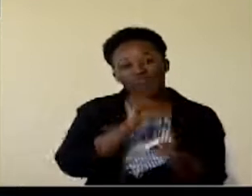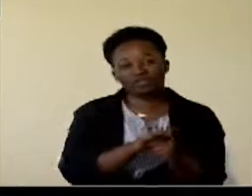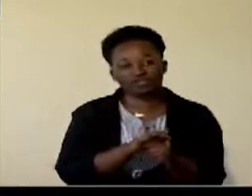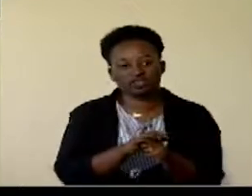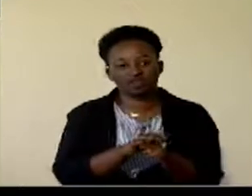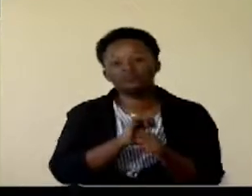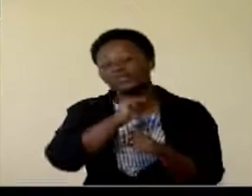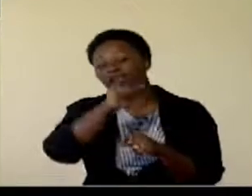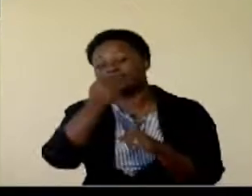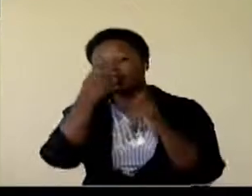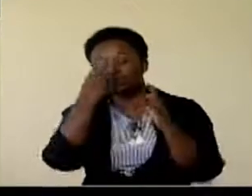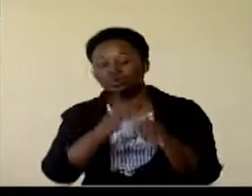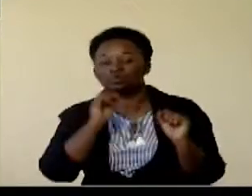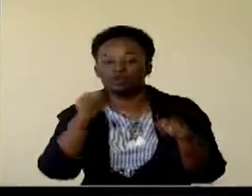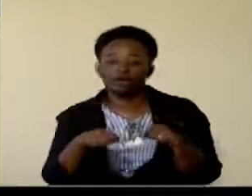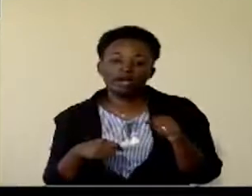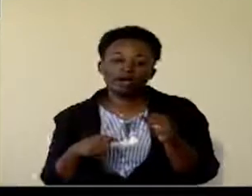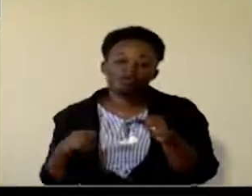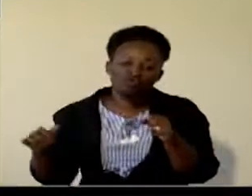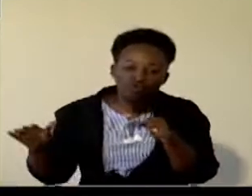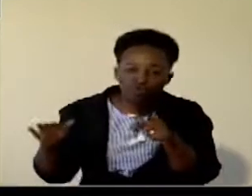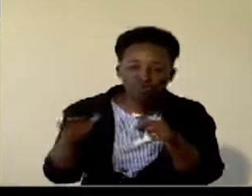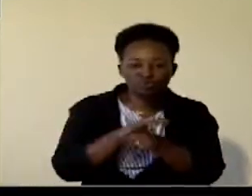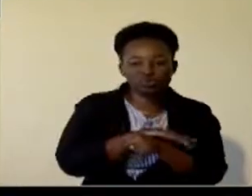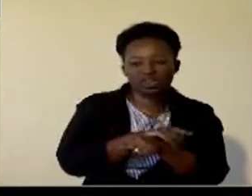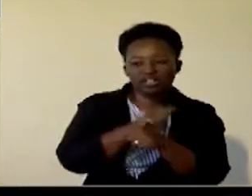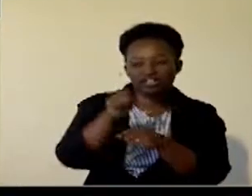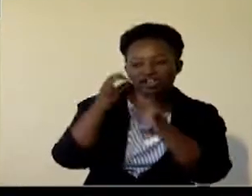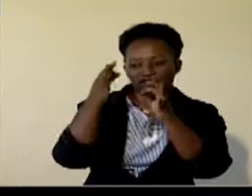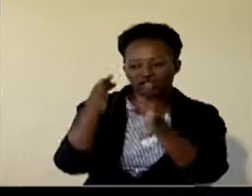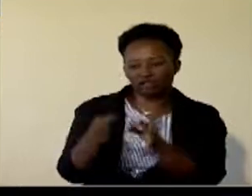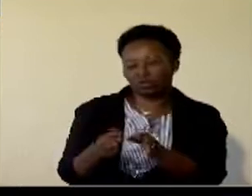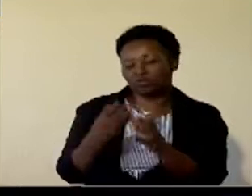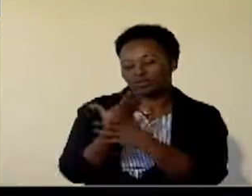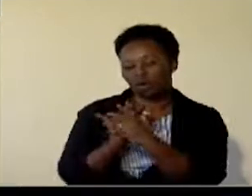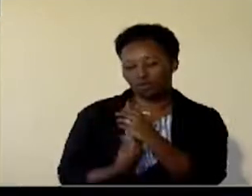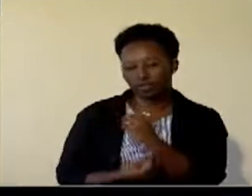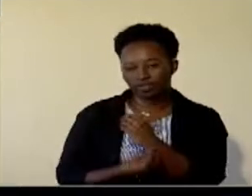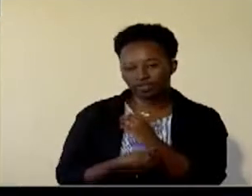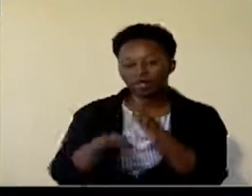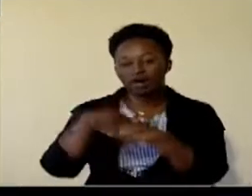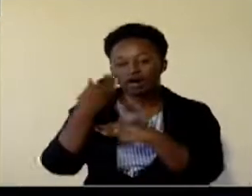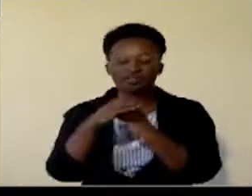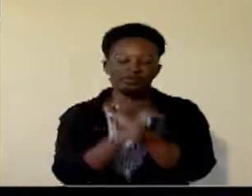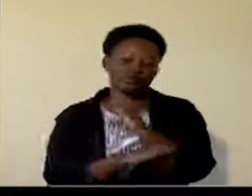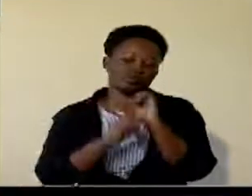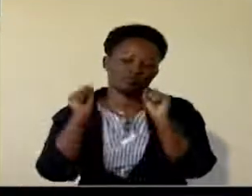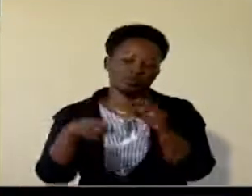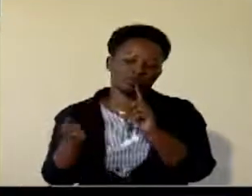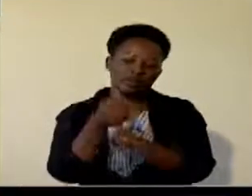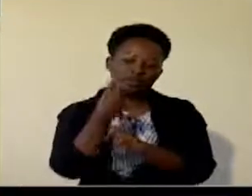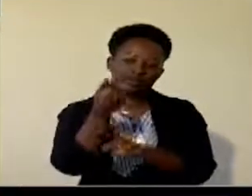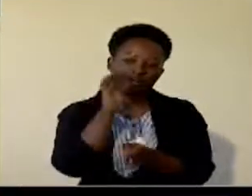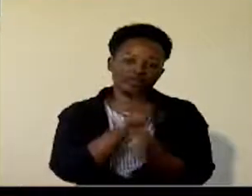other products may compensate that product where the demand has reduced. And the country will be able to generate more